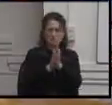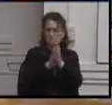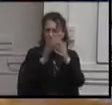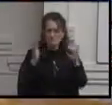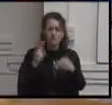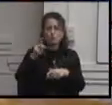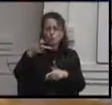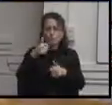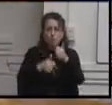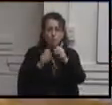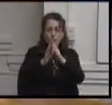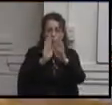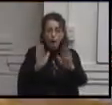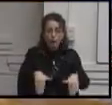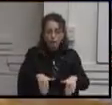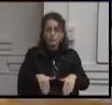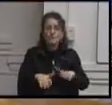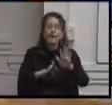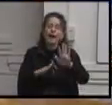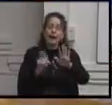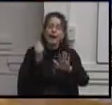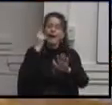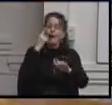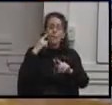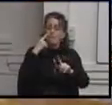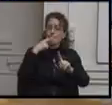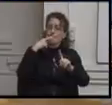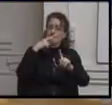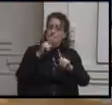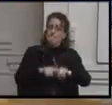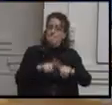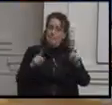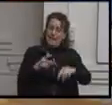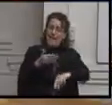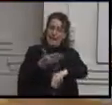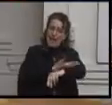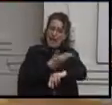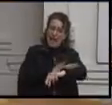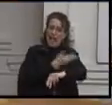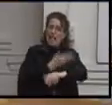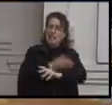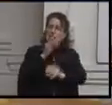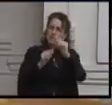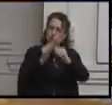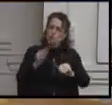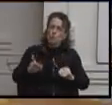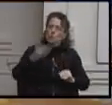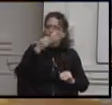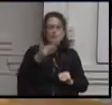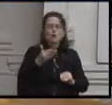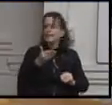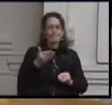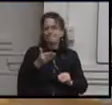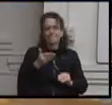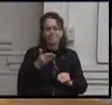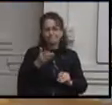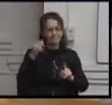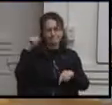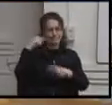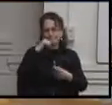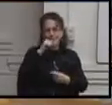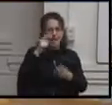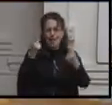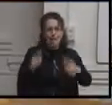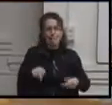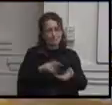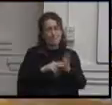because there's the need to maintain the facility, which is what led to the police and fire project. Just looking at